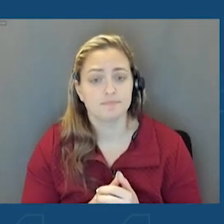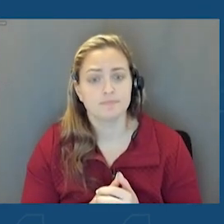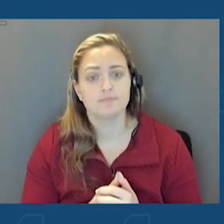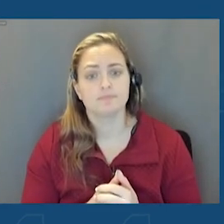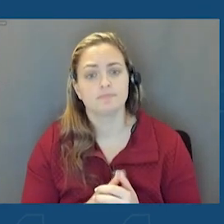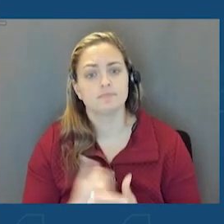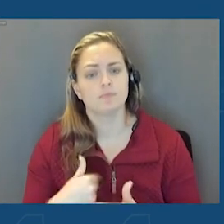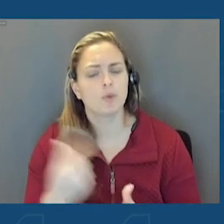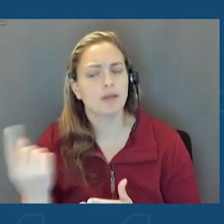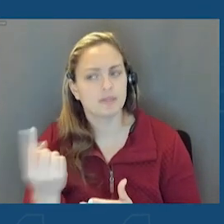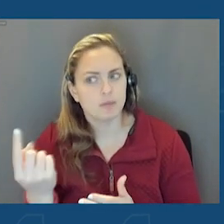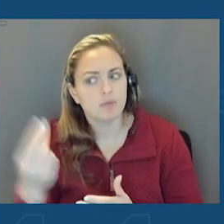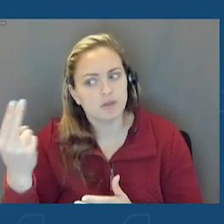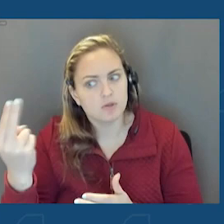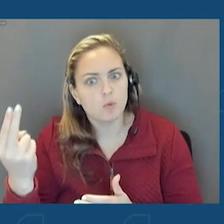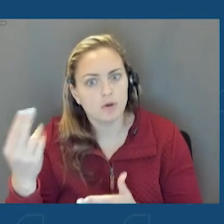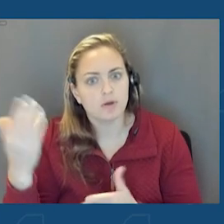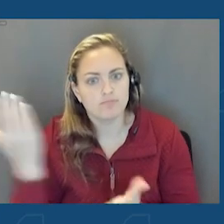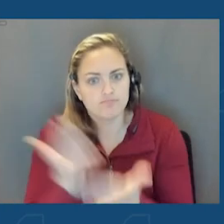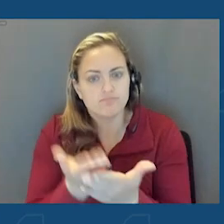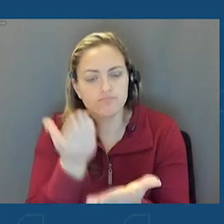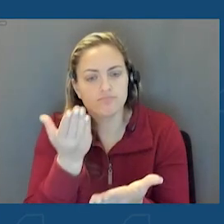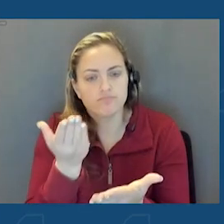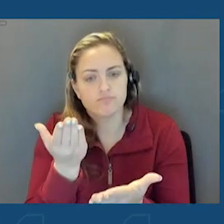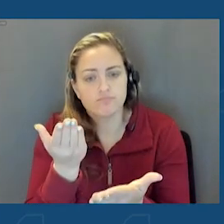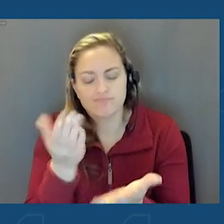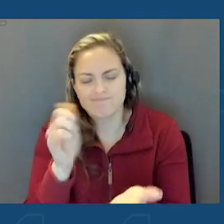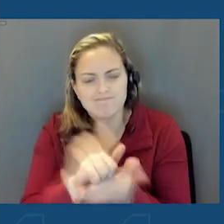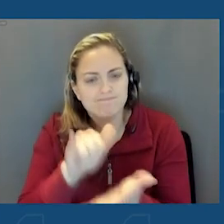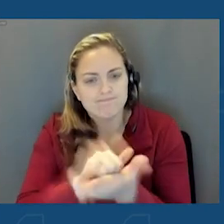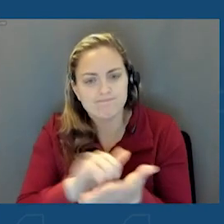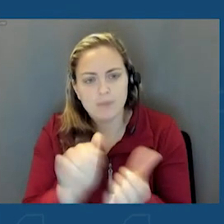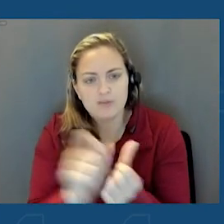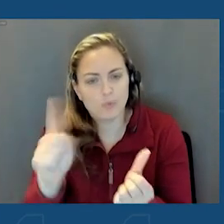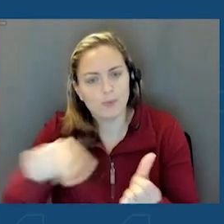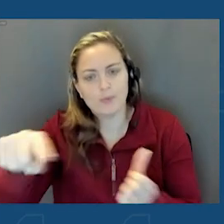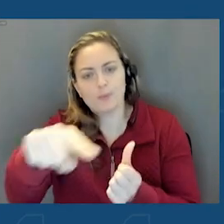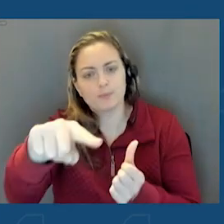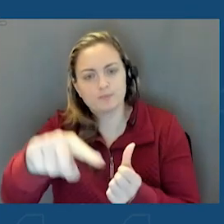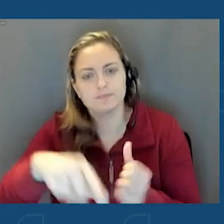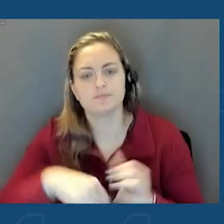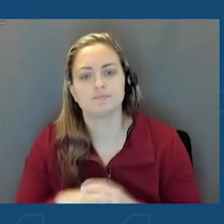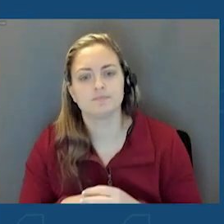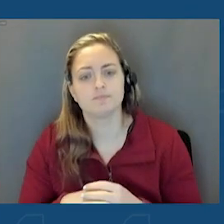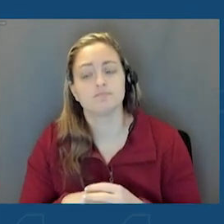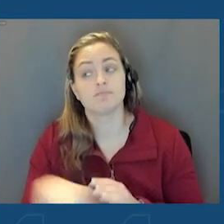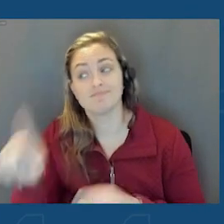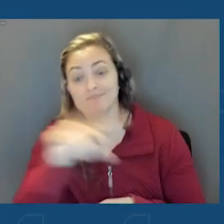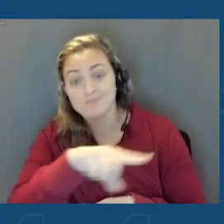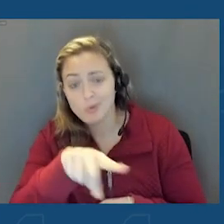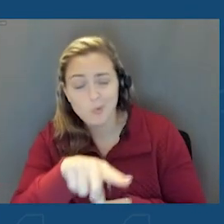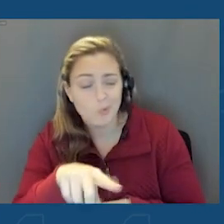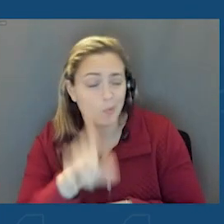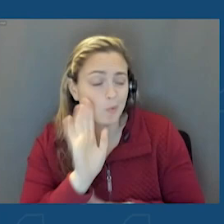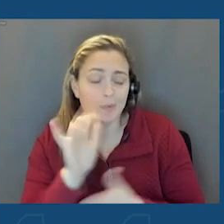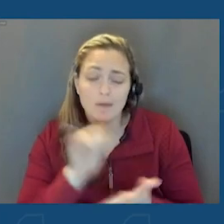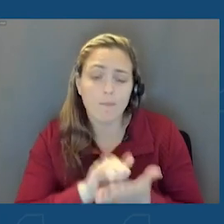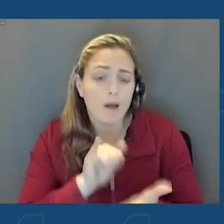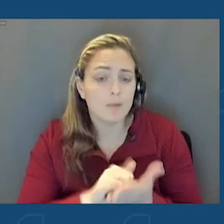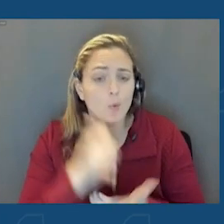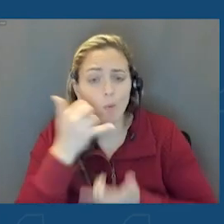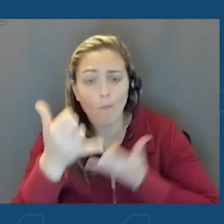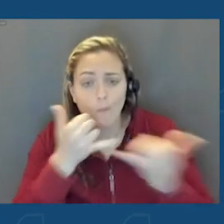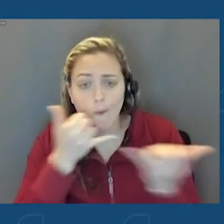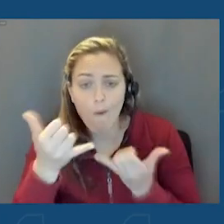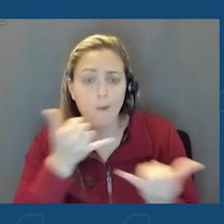something historic. And that could not have happened without you. Without you, without making calls and lobbying and